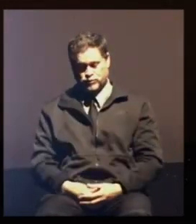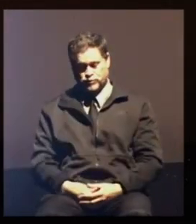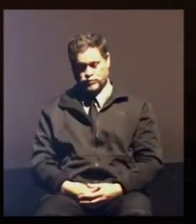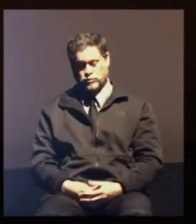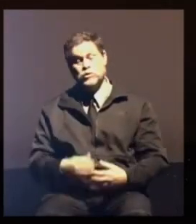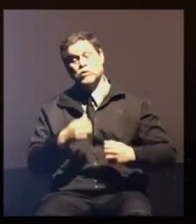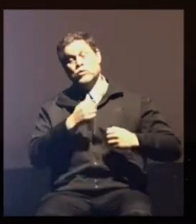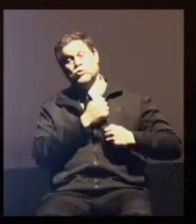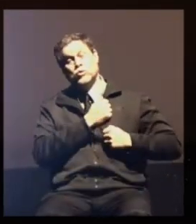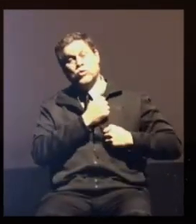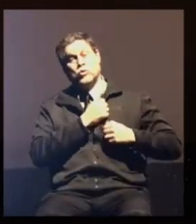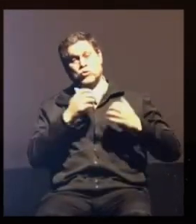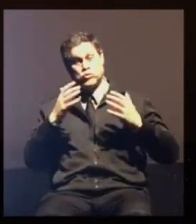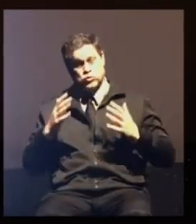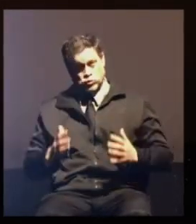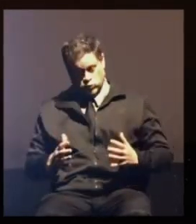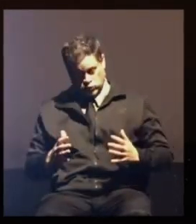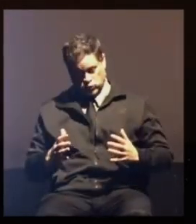The soldier had taken